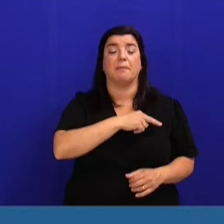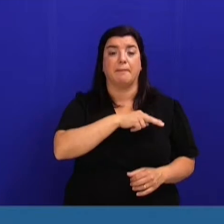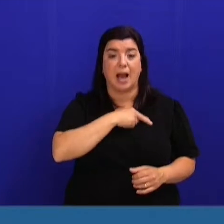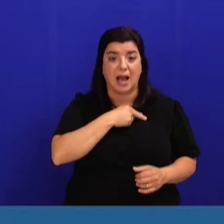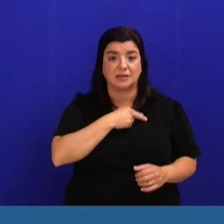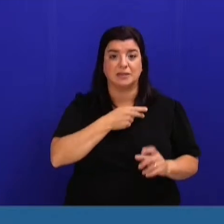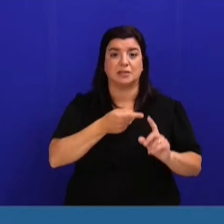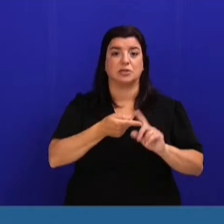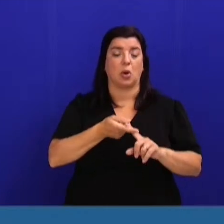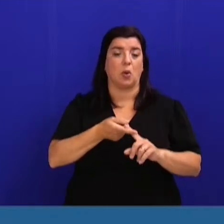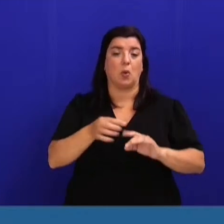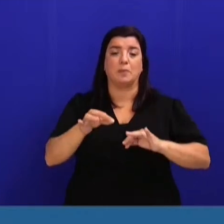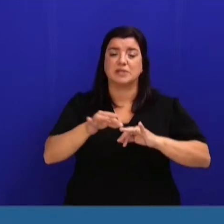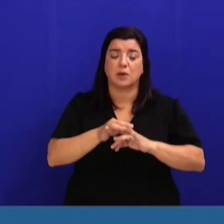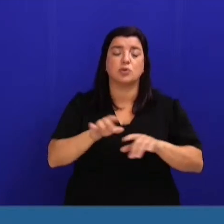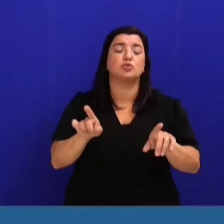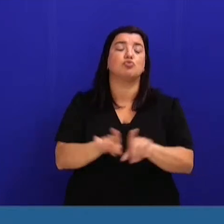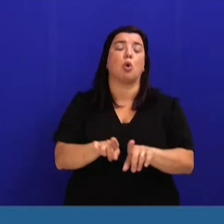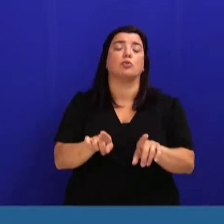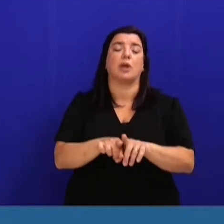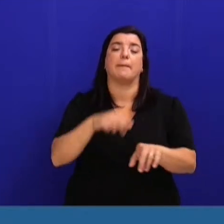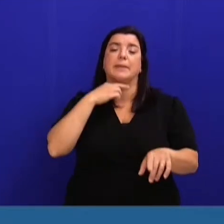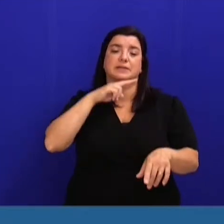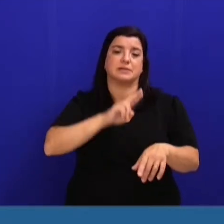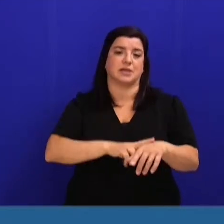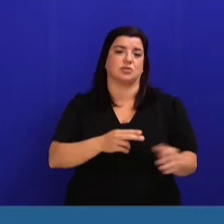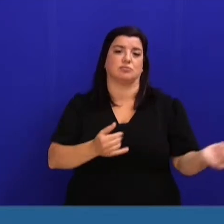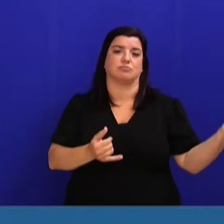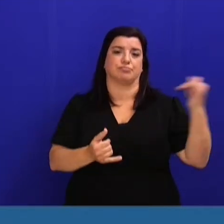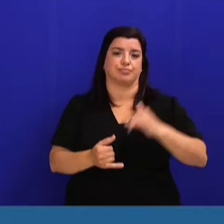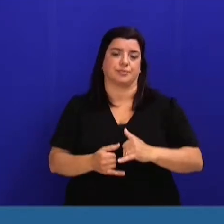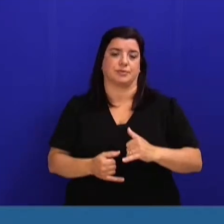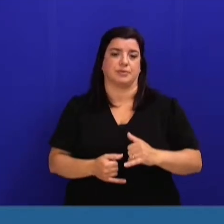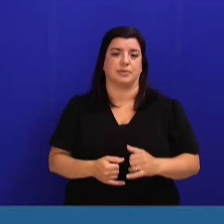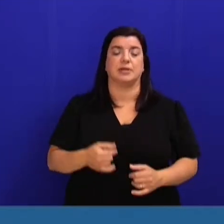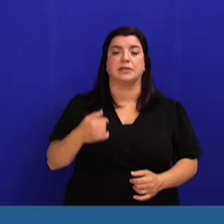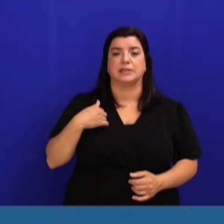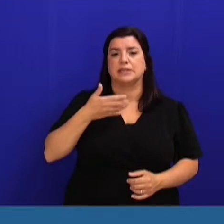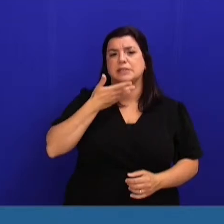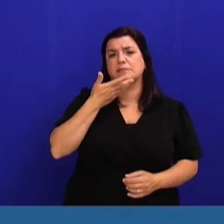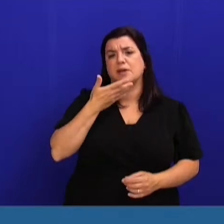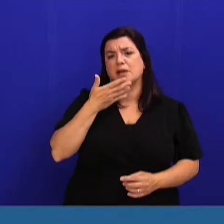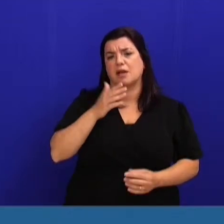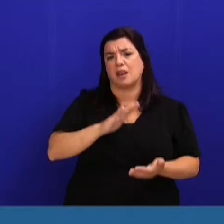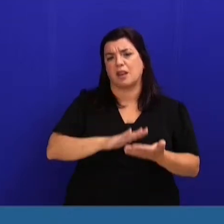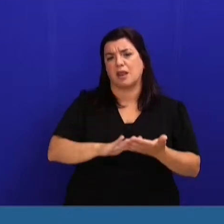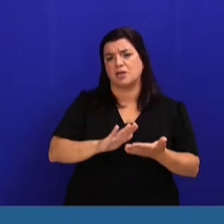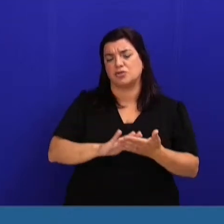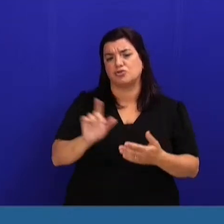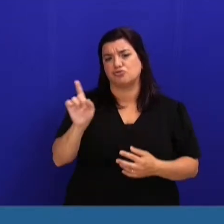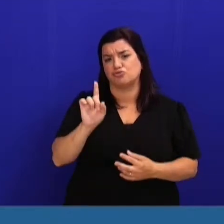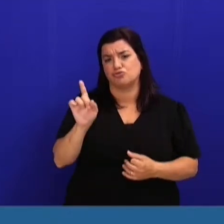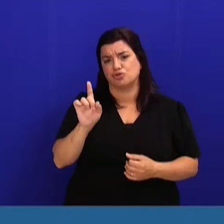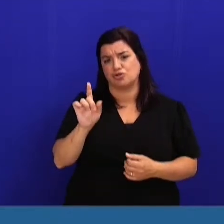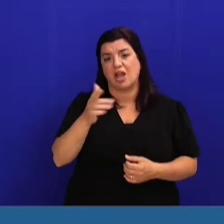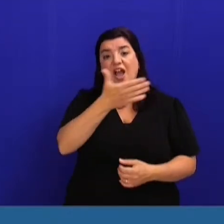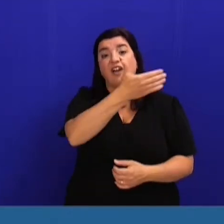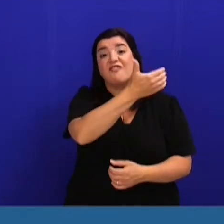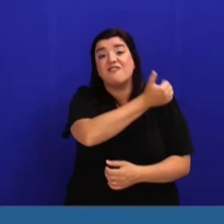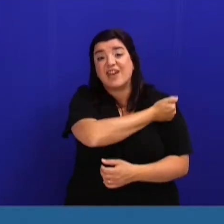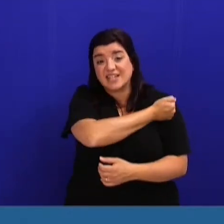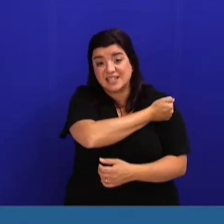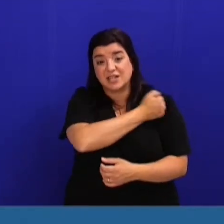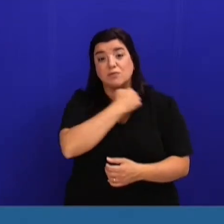Thank you. Mela, basikament, bħalma spiegajt, il-vaccine mhijiex 100%